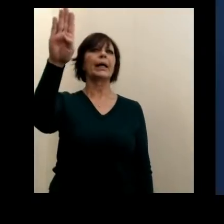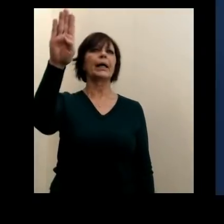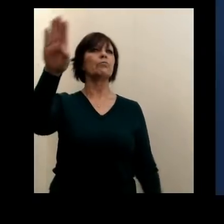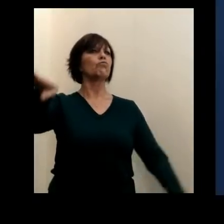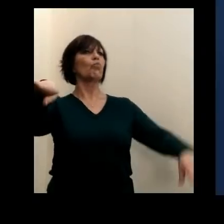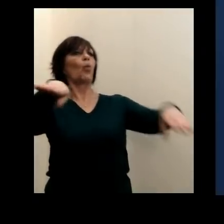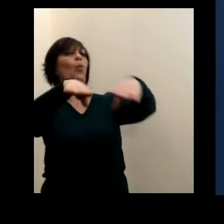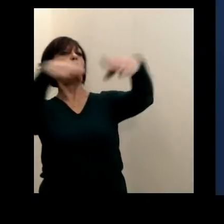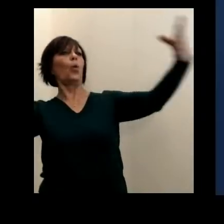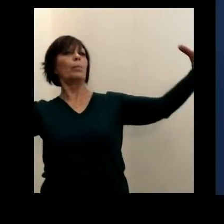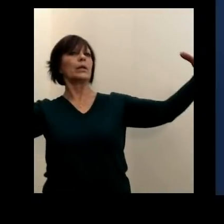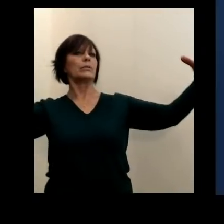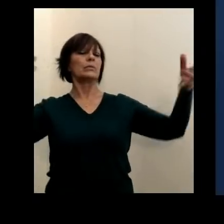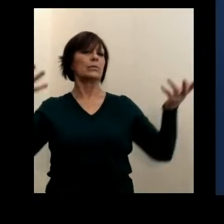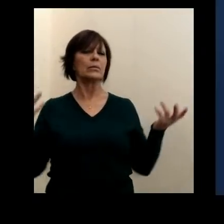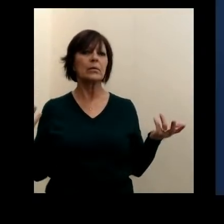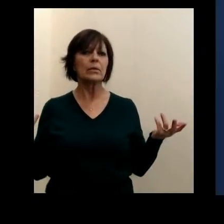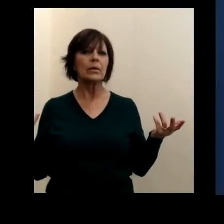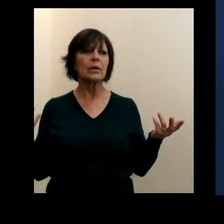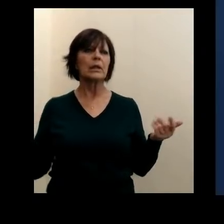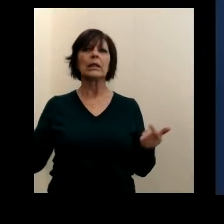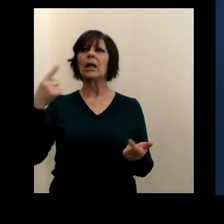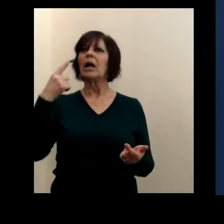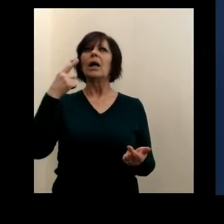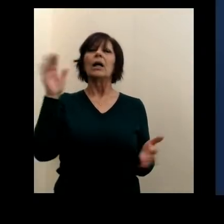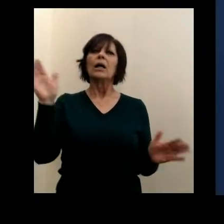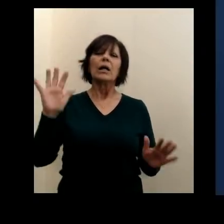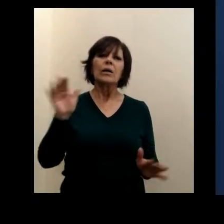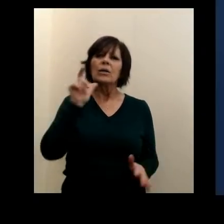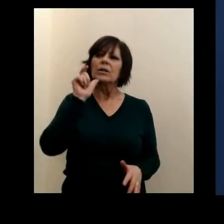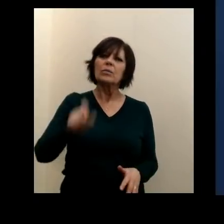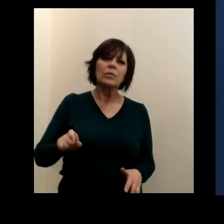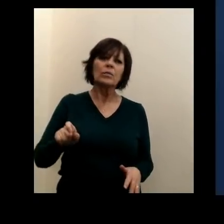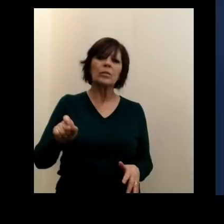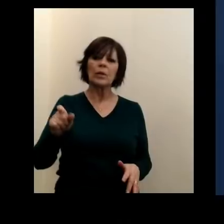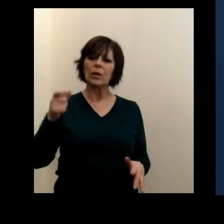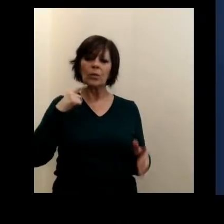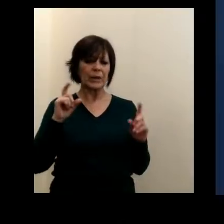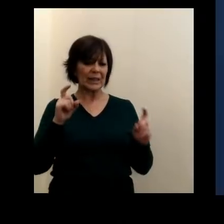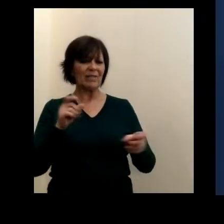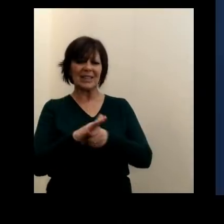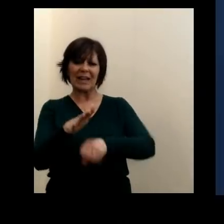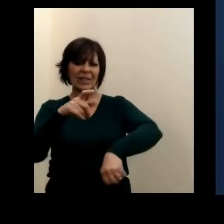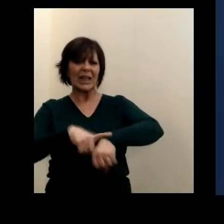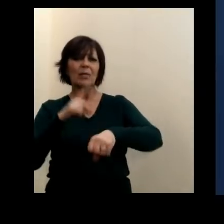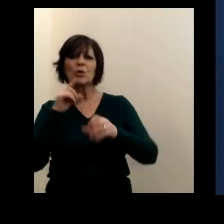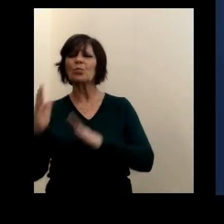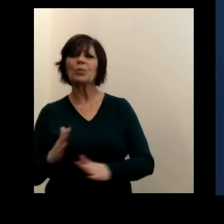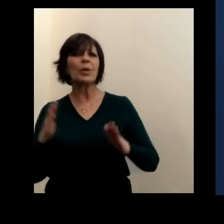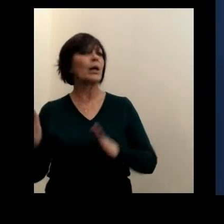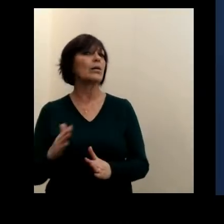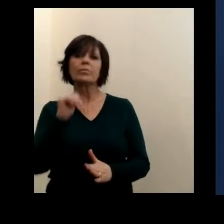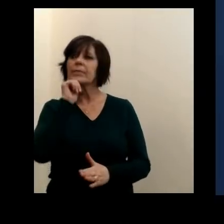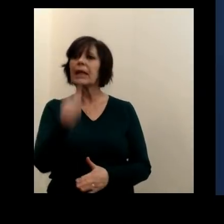open, because we had told it would be some time before that would happen and we'd be given ample time to prepare for it. Not just Erie County,